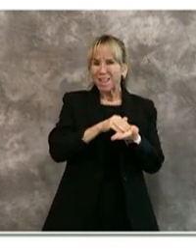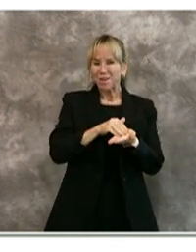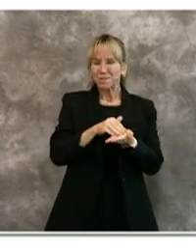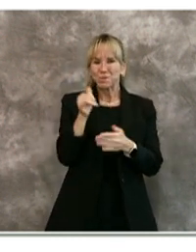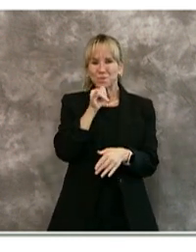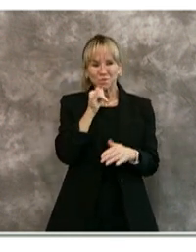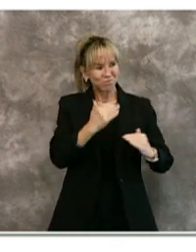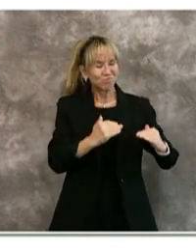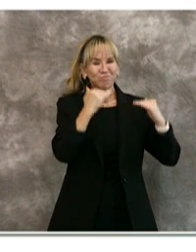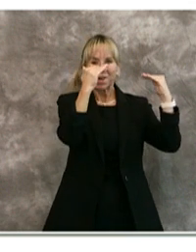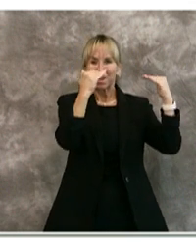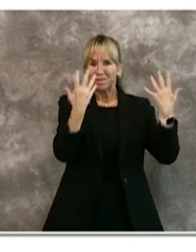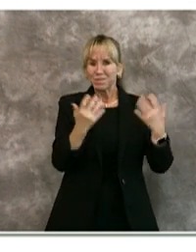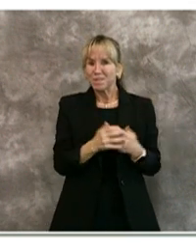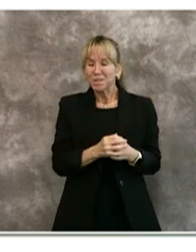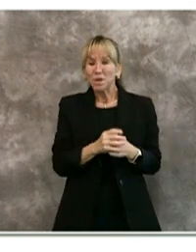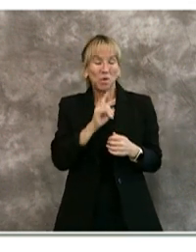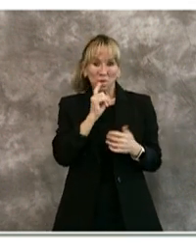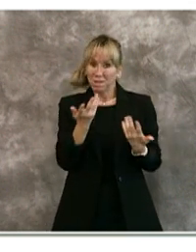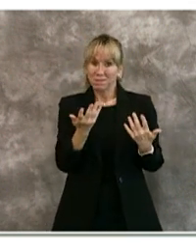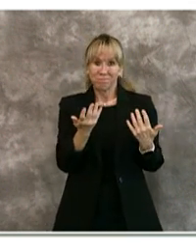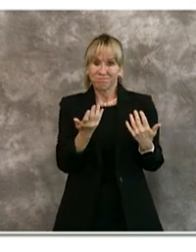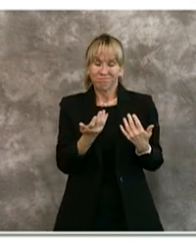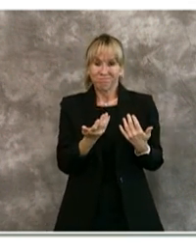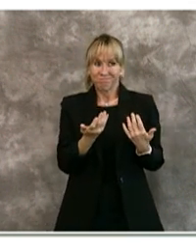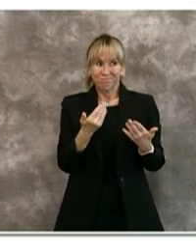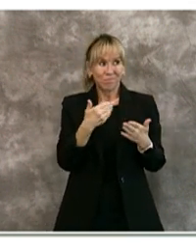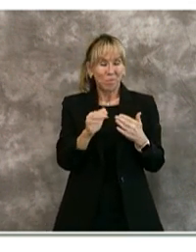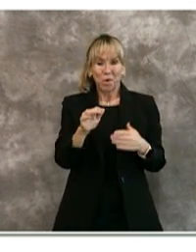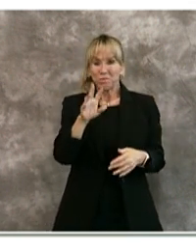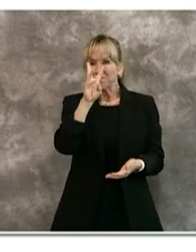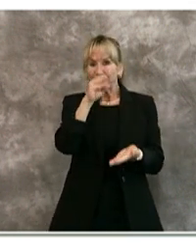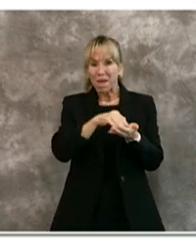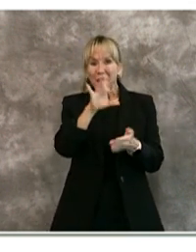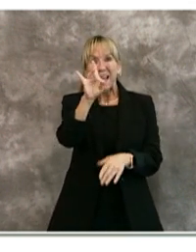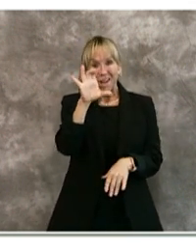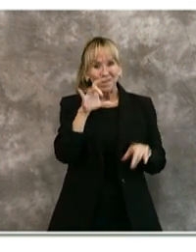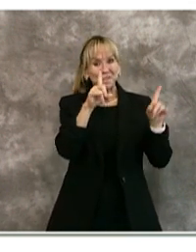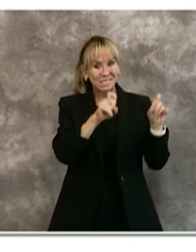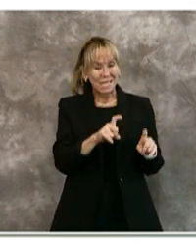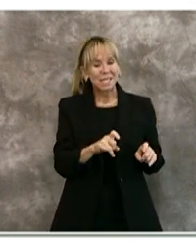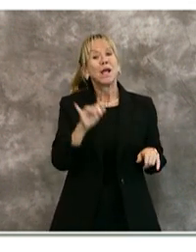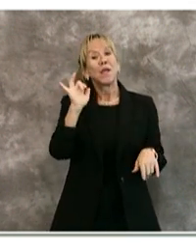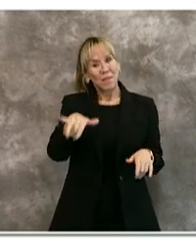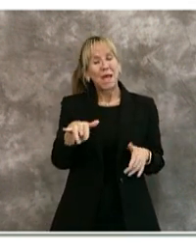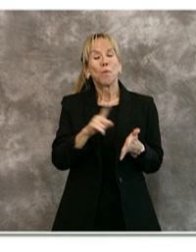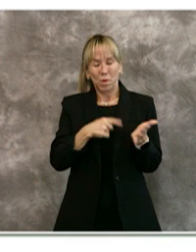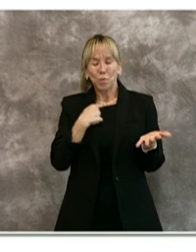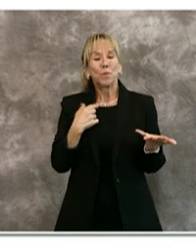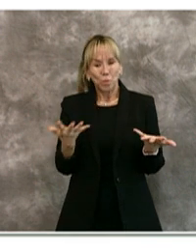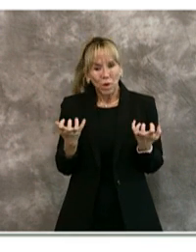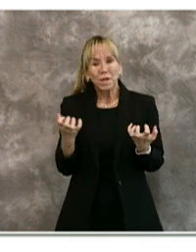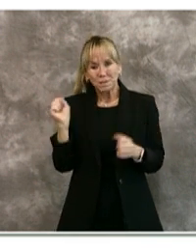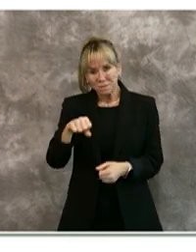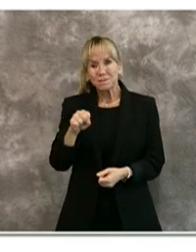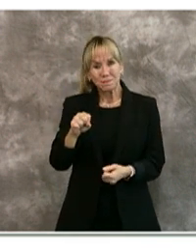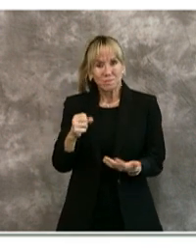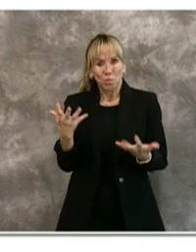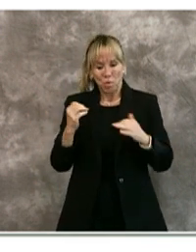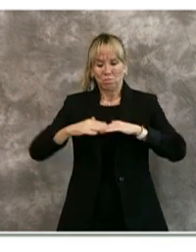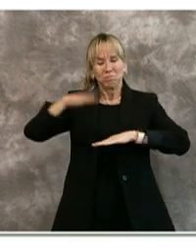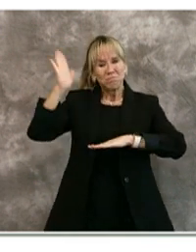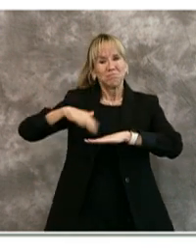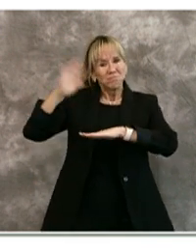6,000, actually above almost 6,800, which is where we want to be. So we